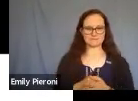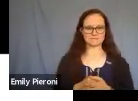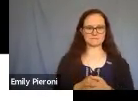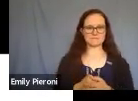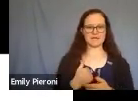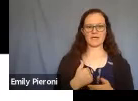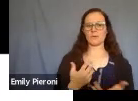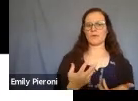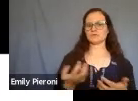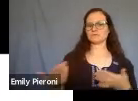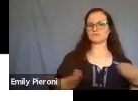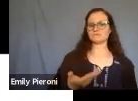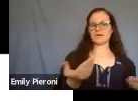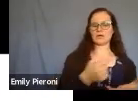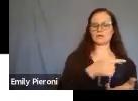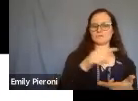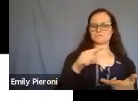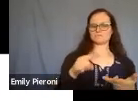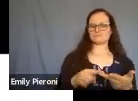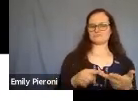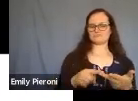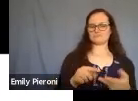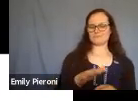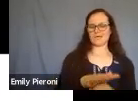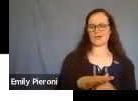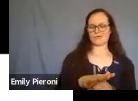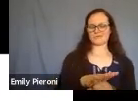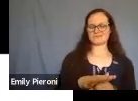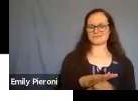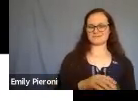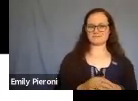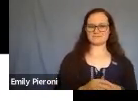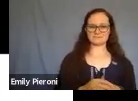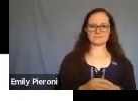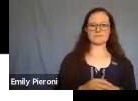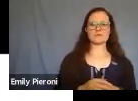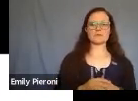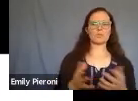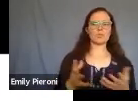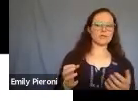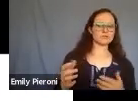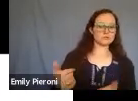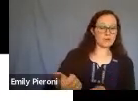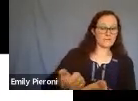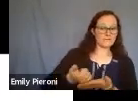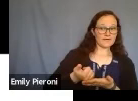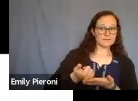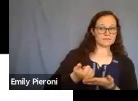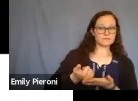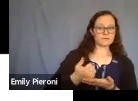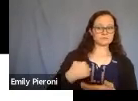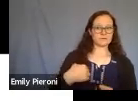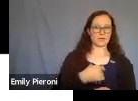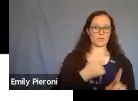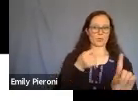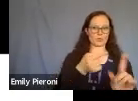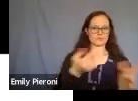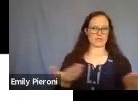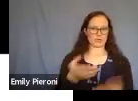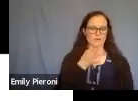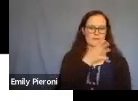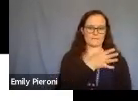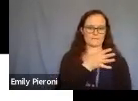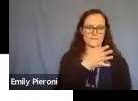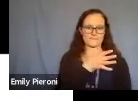back. And it's just to help us with our overall goals and objectives here on the farm. So this usually